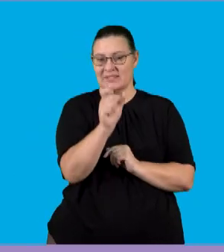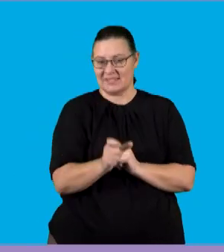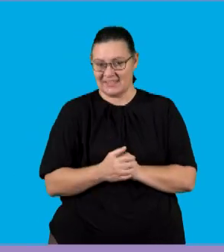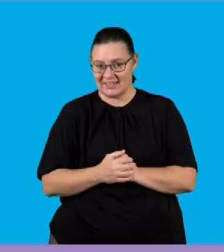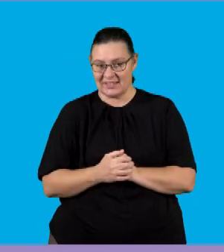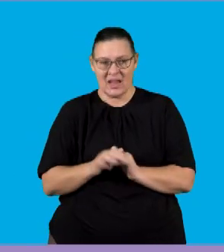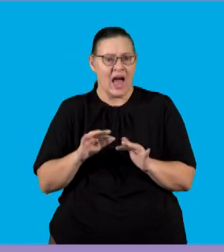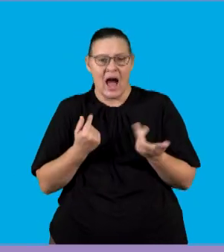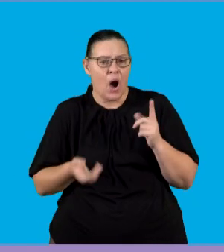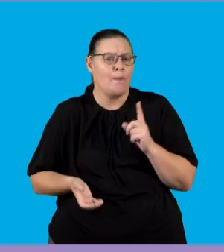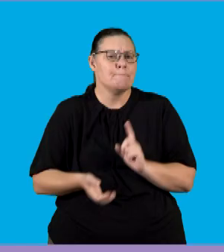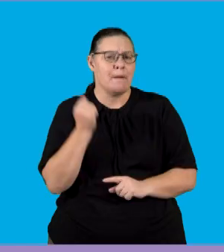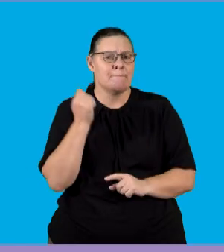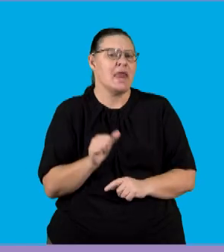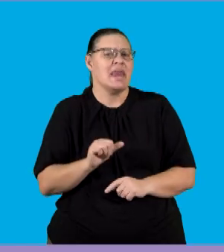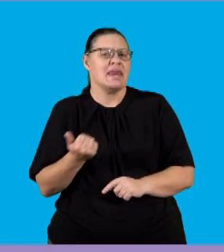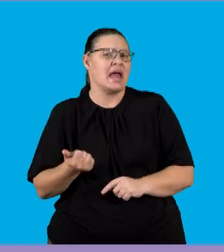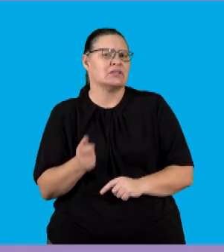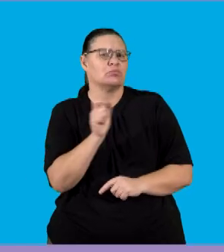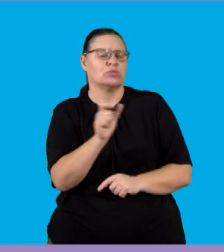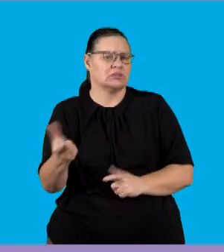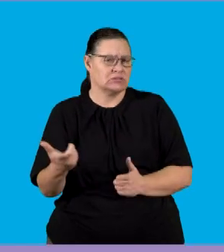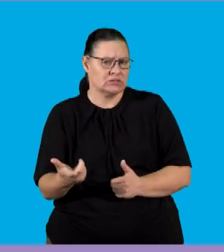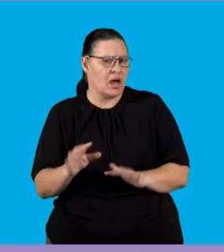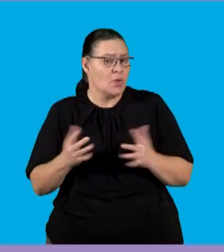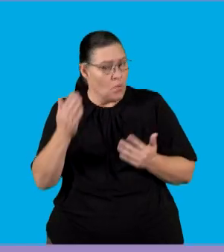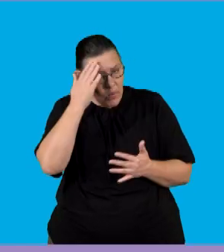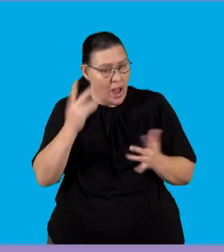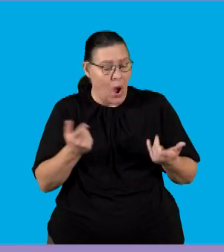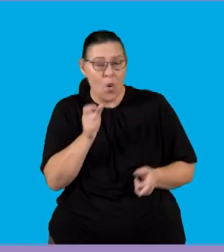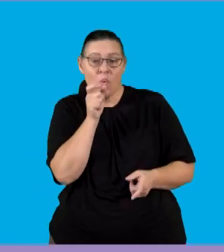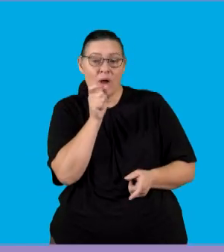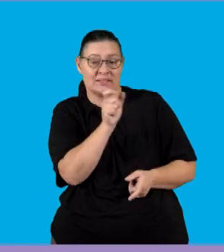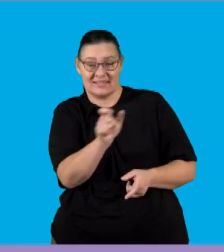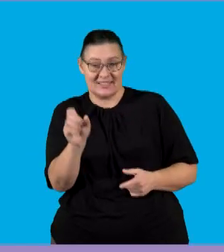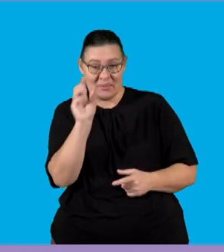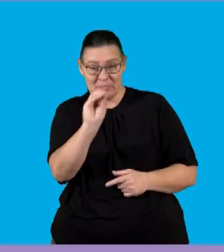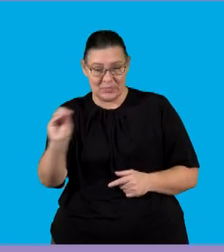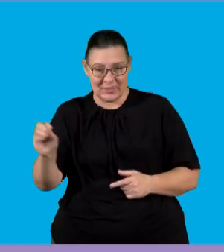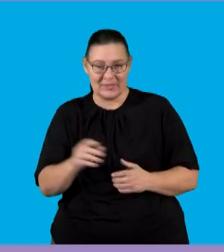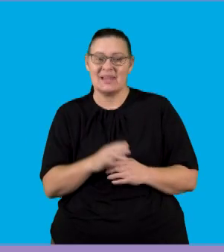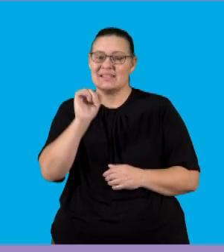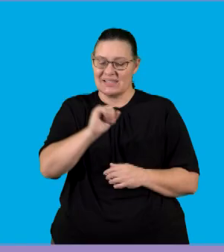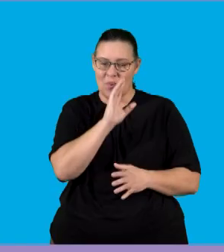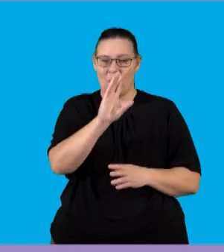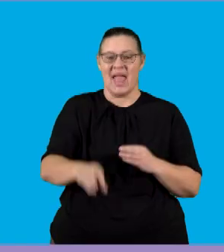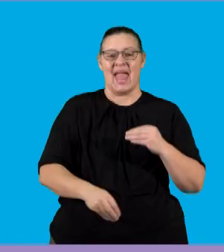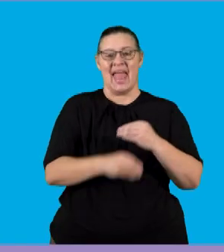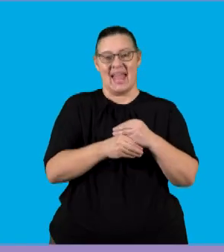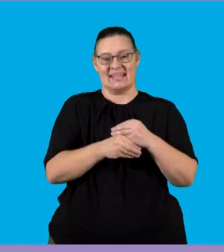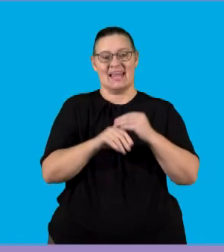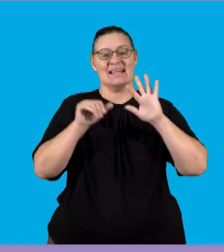words. How did we find these next 3 terms? Do you know how? Yes, we